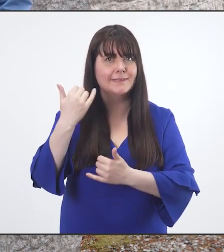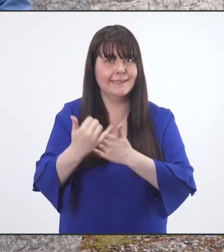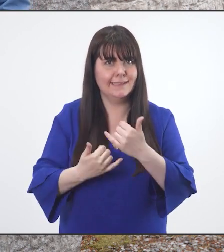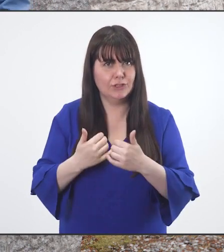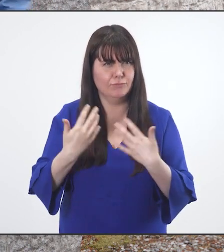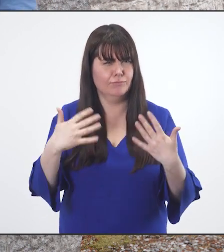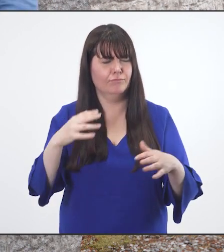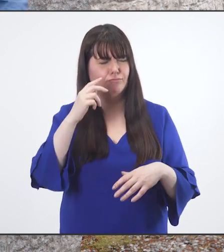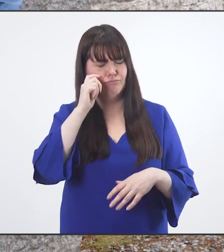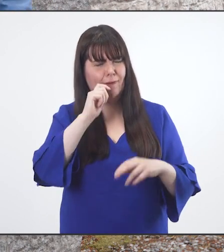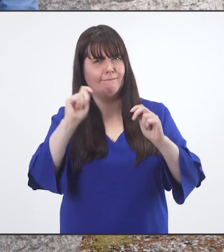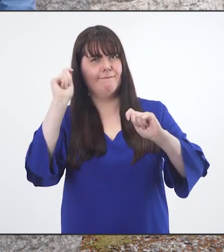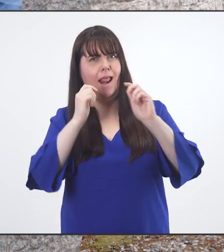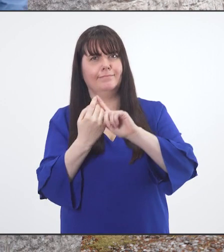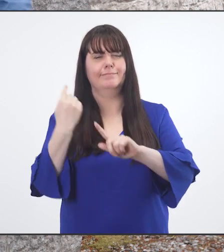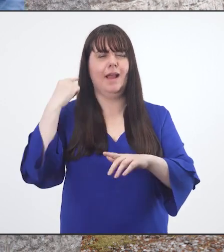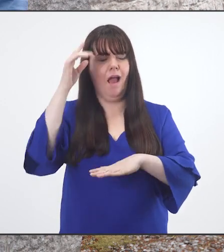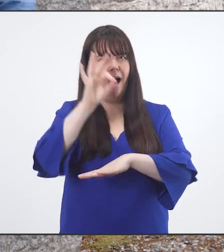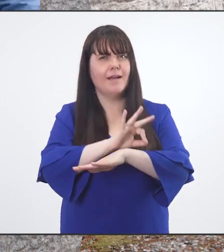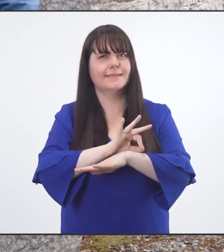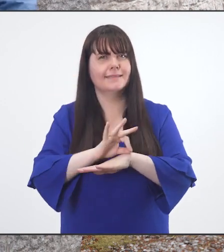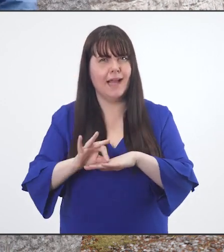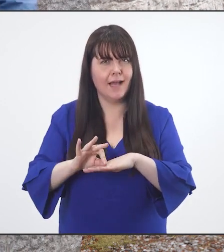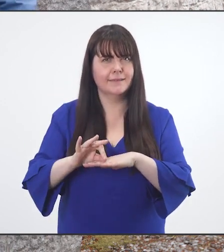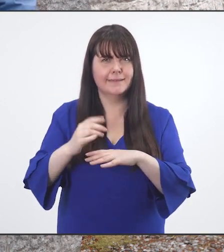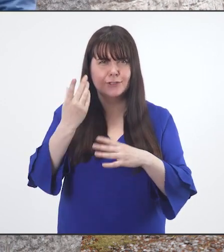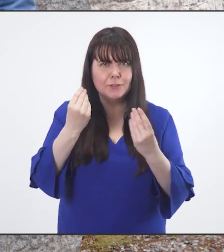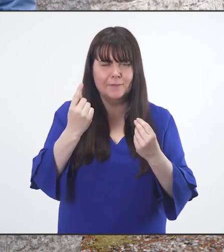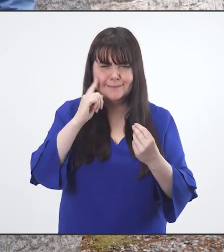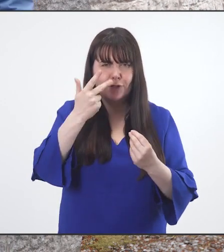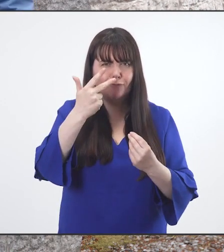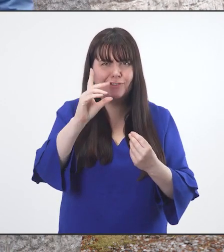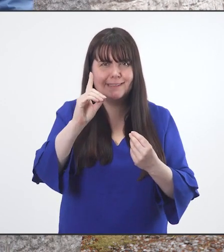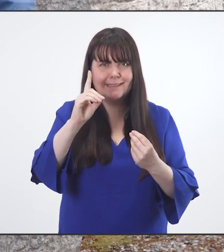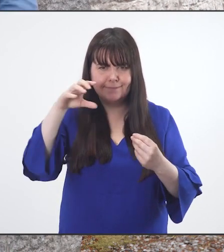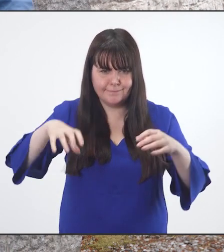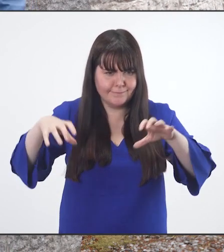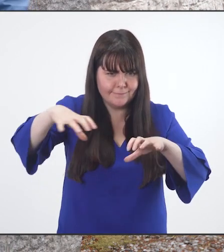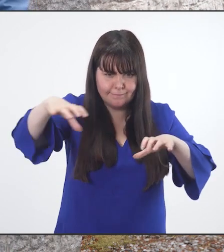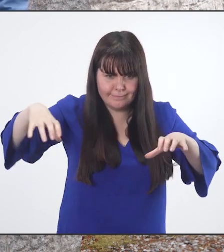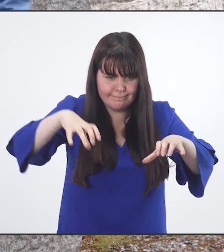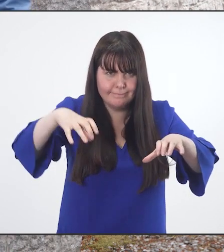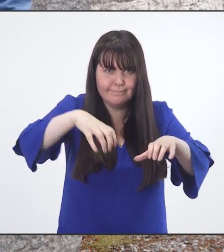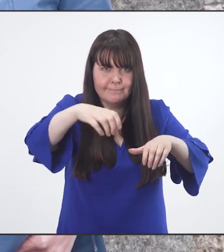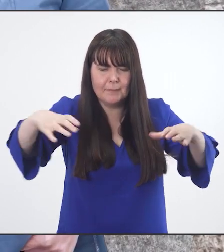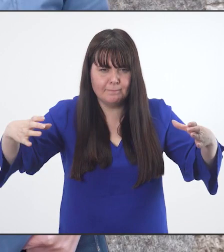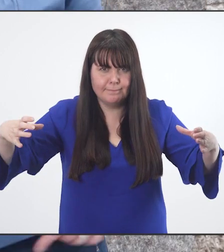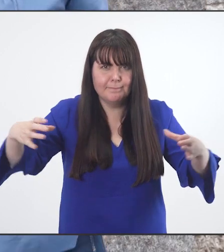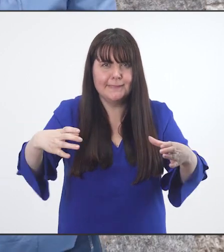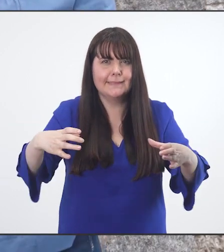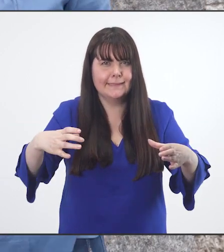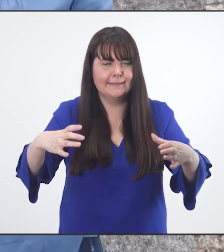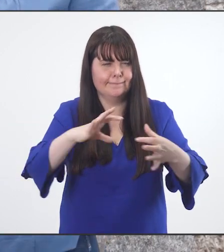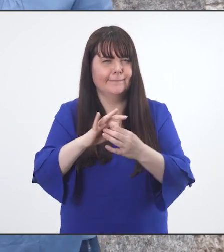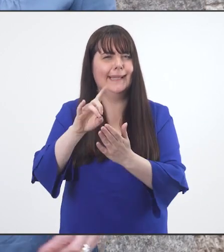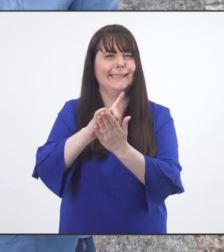that's been in use probably for well over 1,000 years. And that's very much reflected in its architecture, which is something